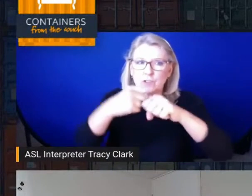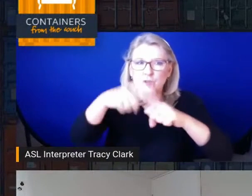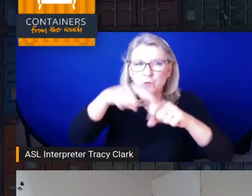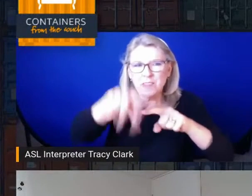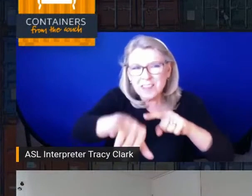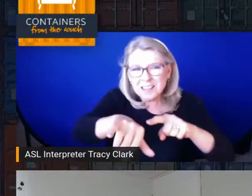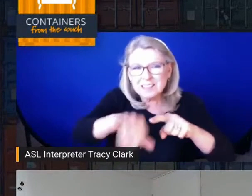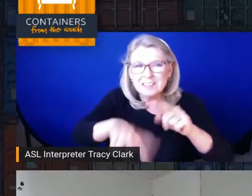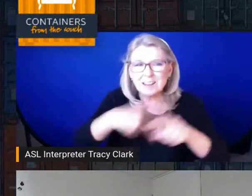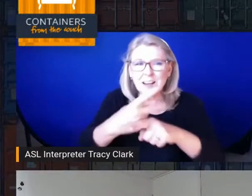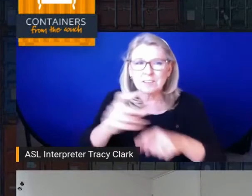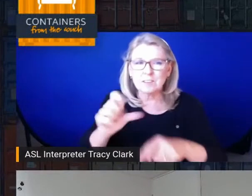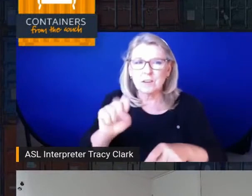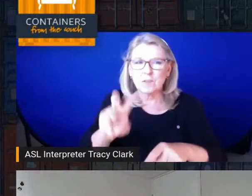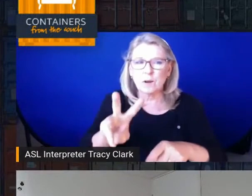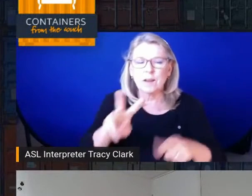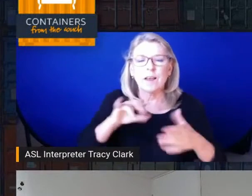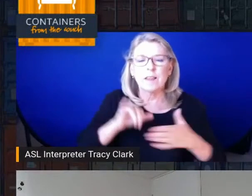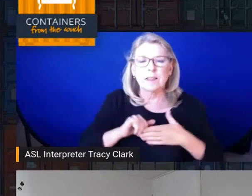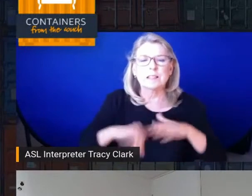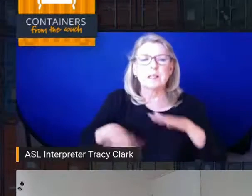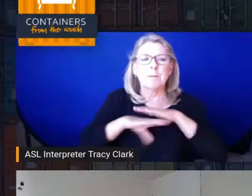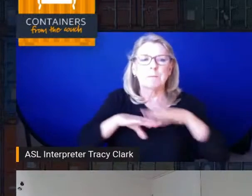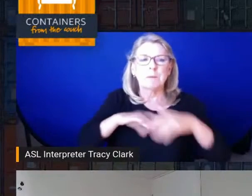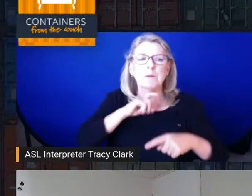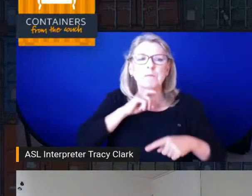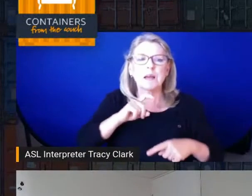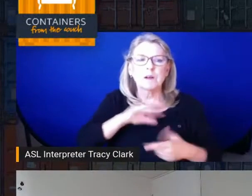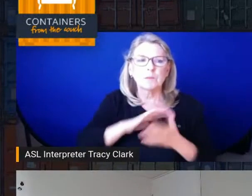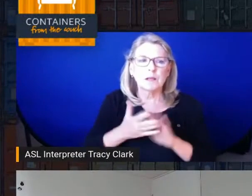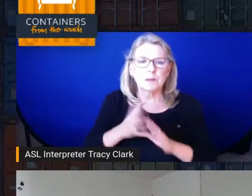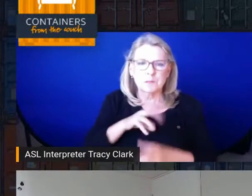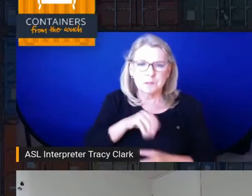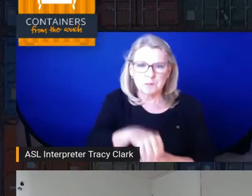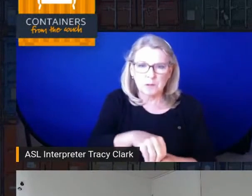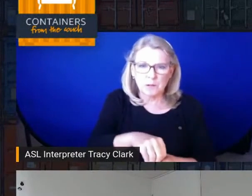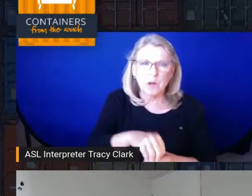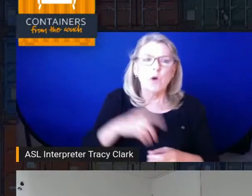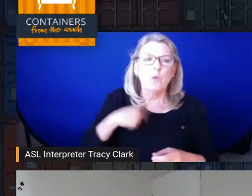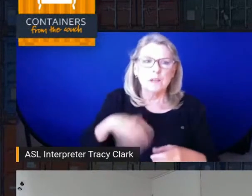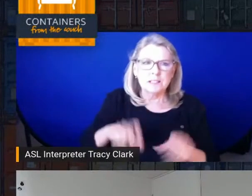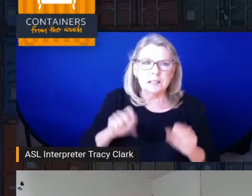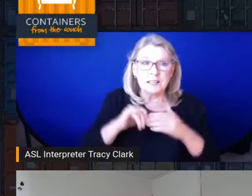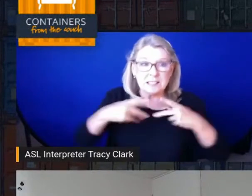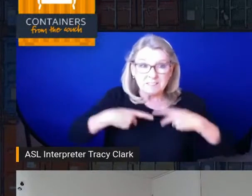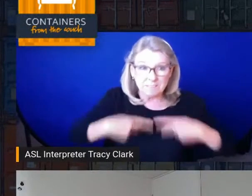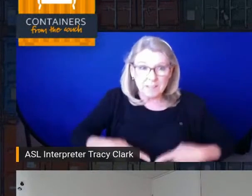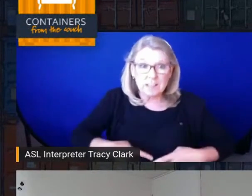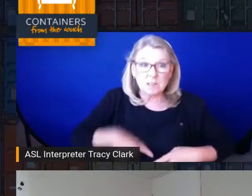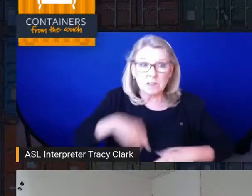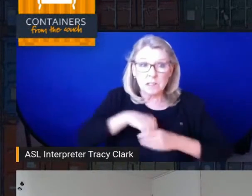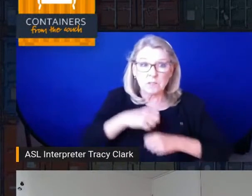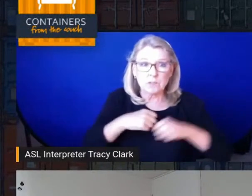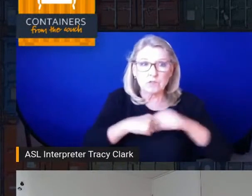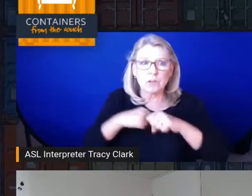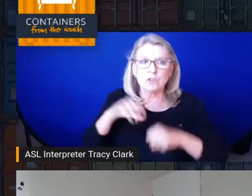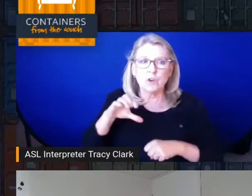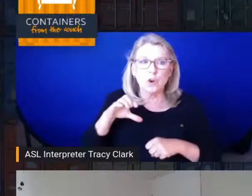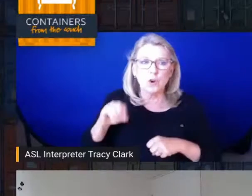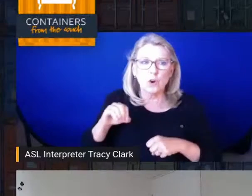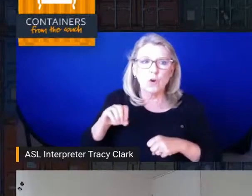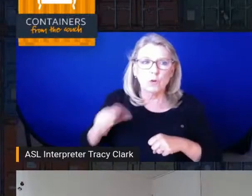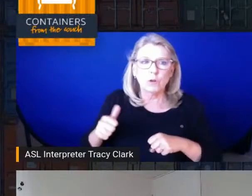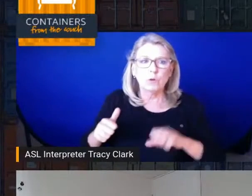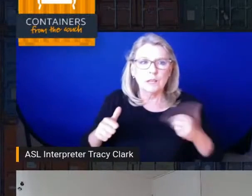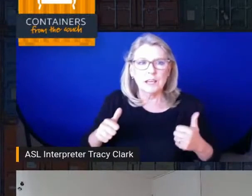this physical infrastructure substrate called co-location and turn this into digital infrastructure, where suddenly it's